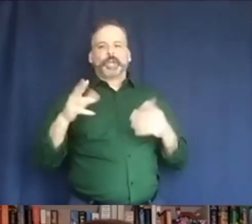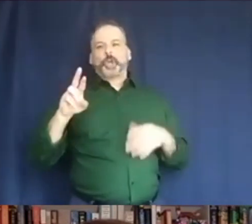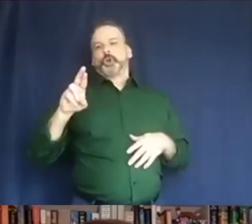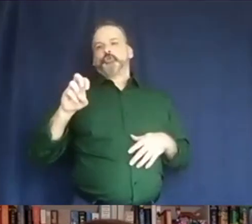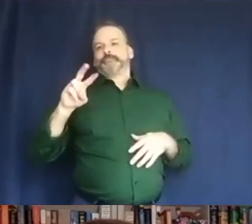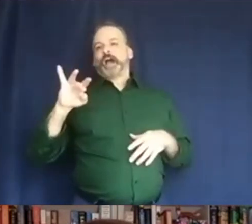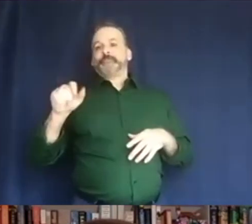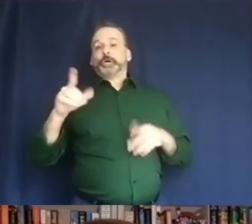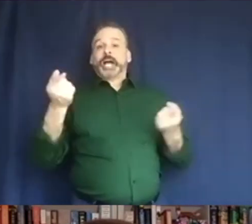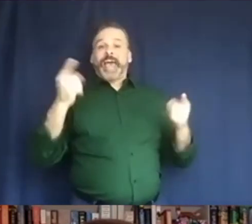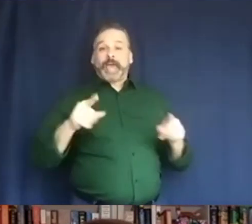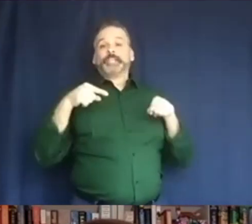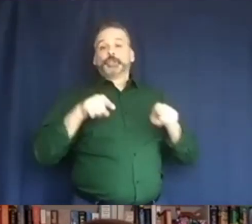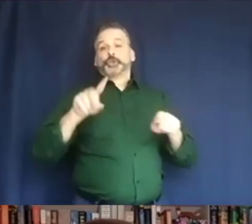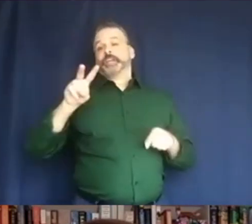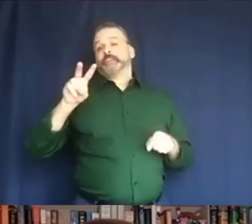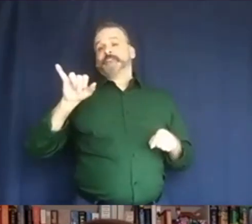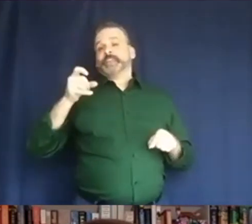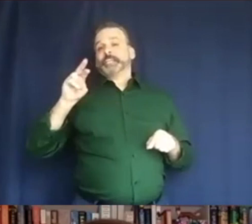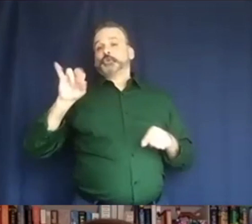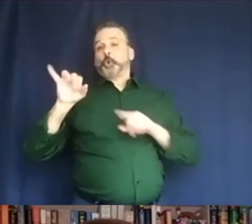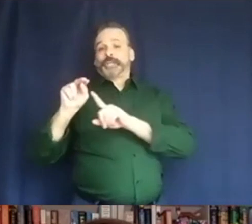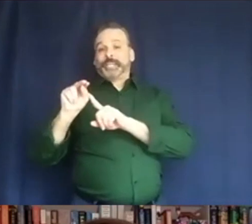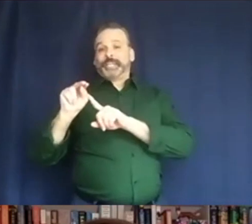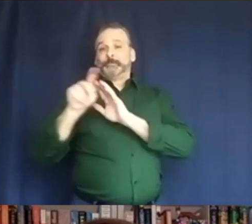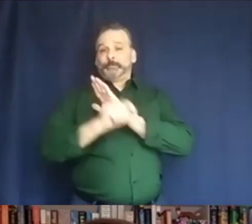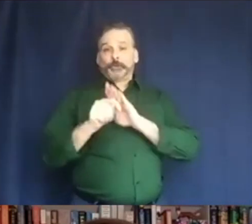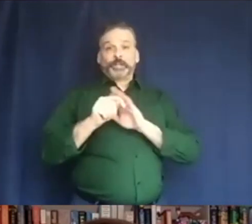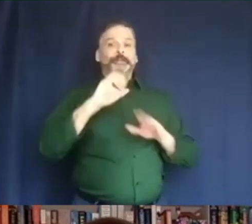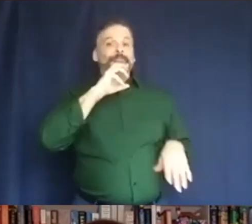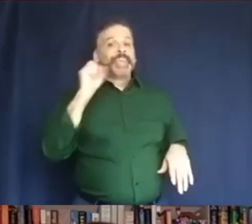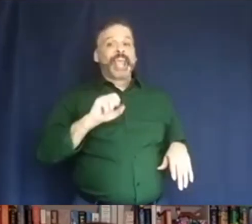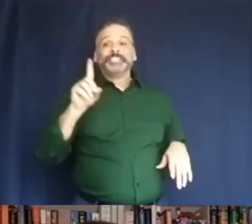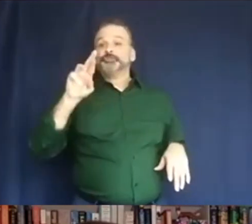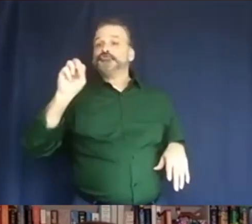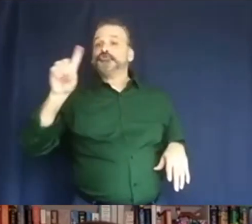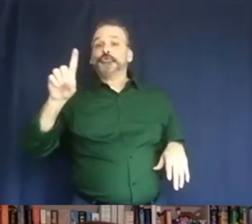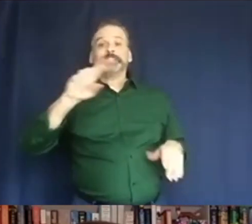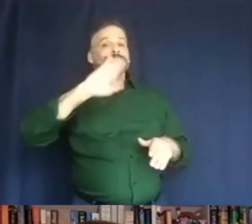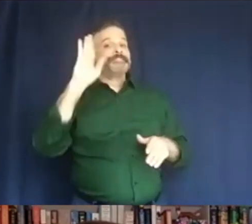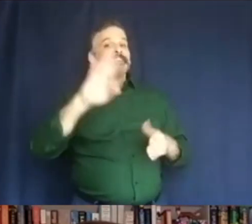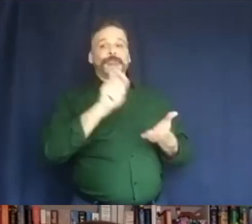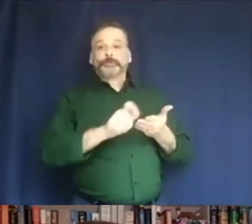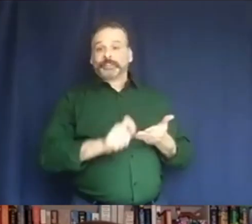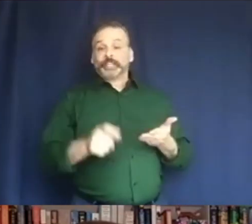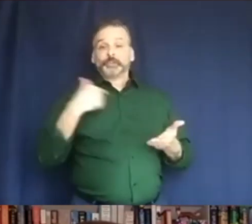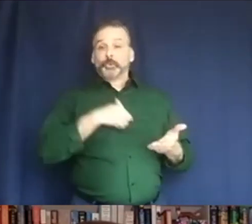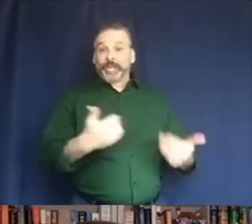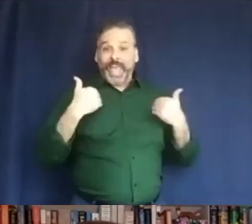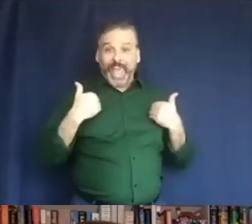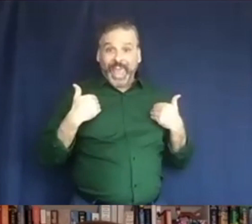happened during the Victorian period, but the ancient Druids never wrote anything down. So what we have is